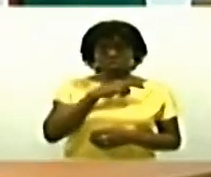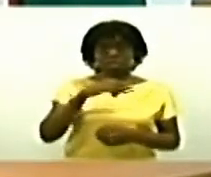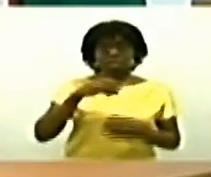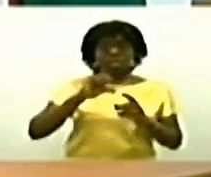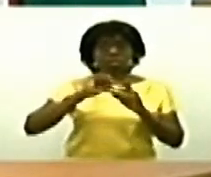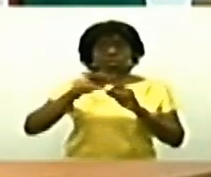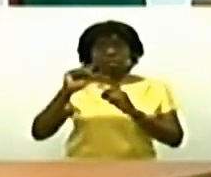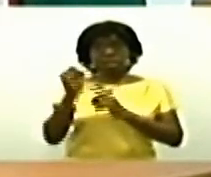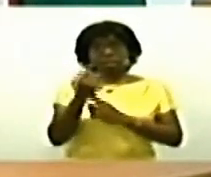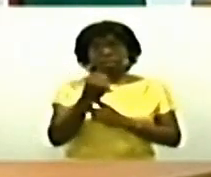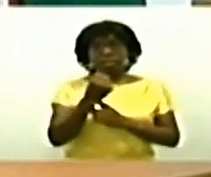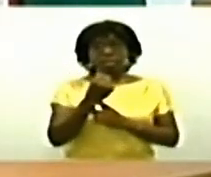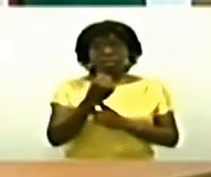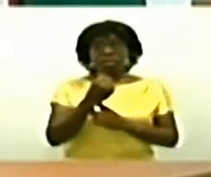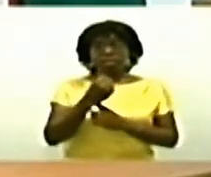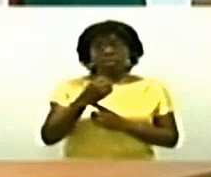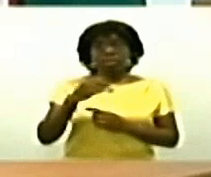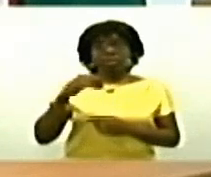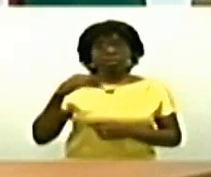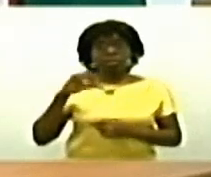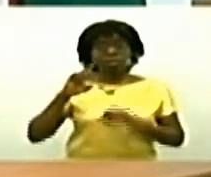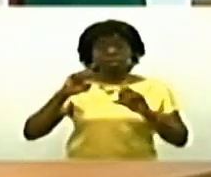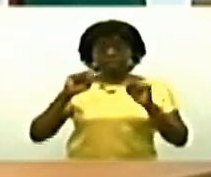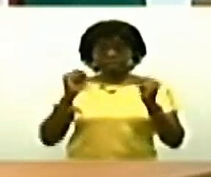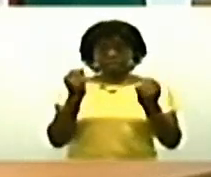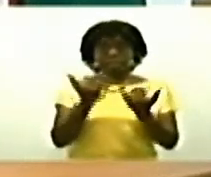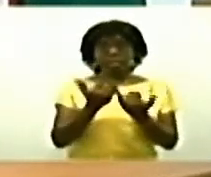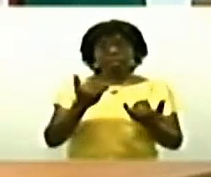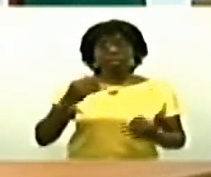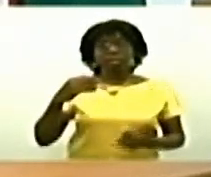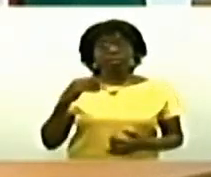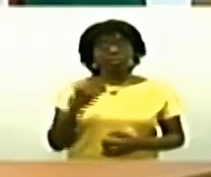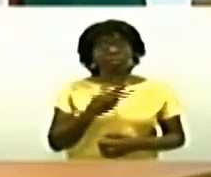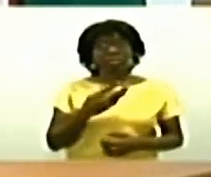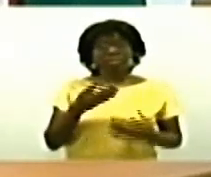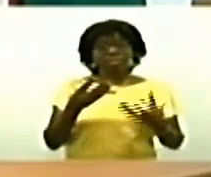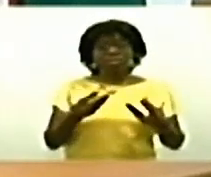society, we have gone soft on discipline.